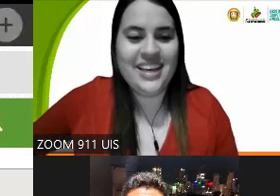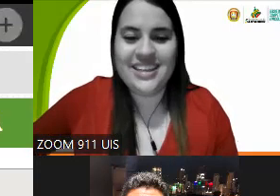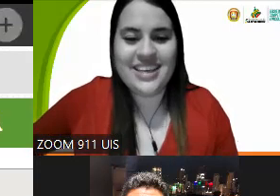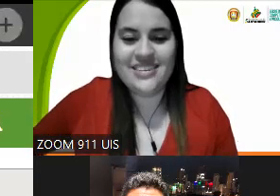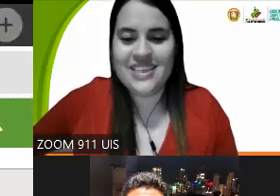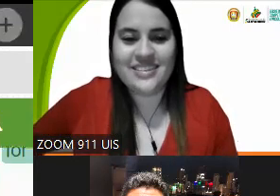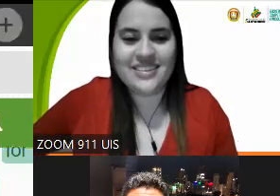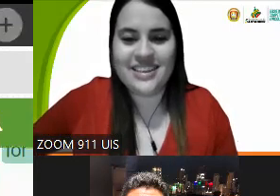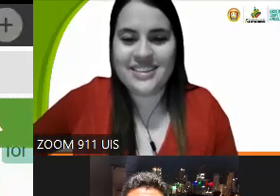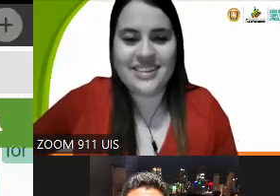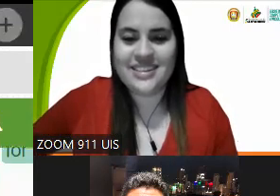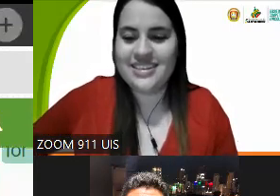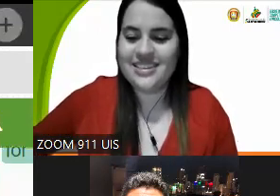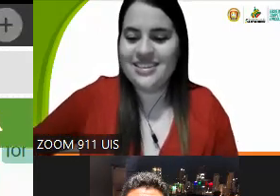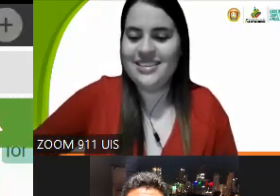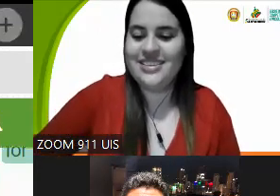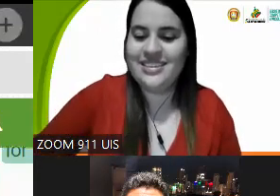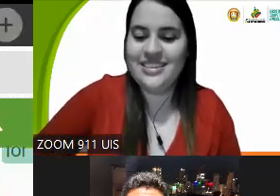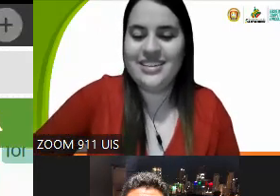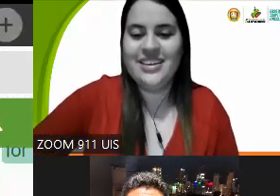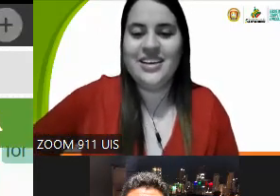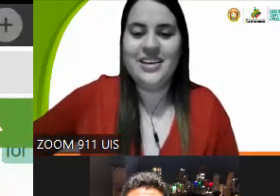I don't like this kind of exercise either,